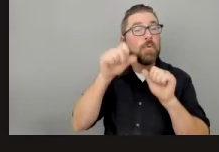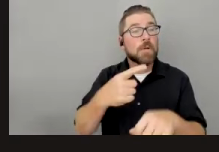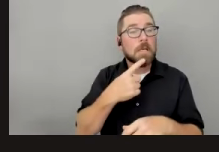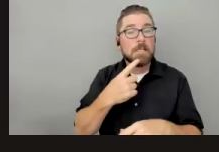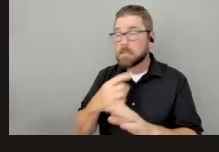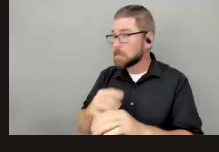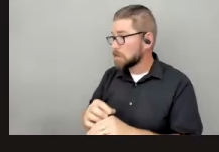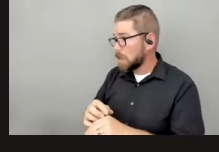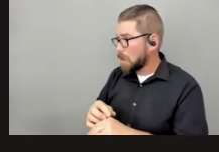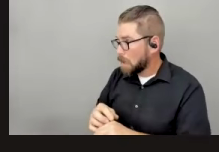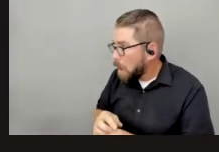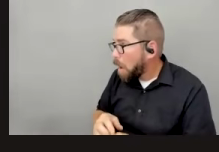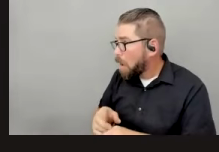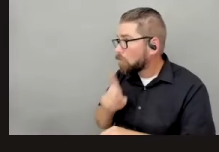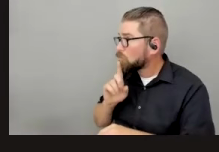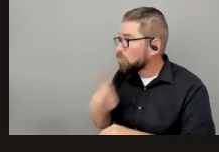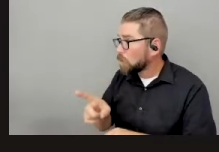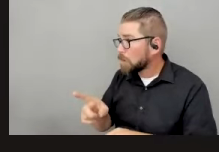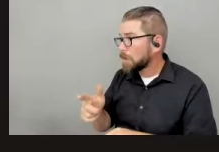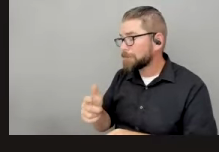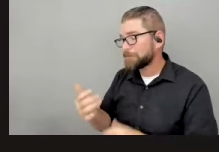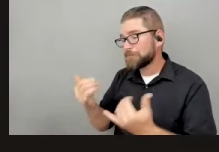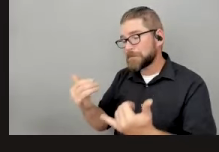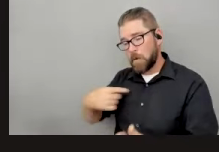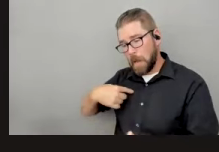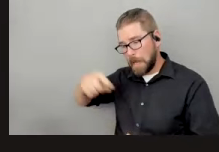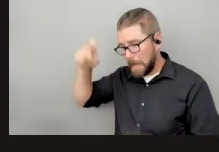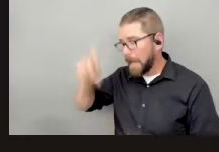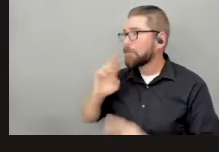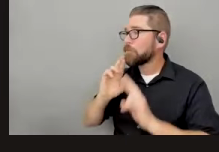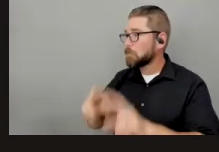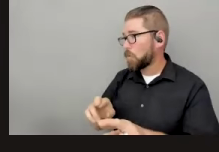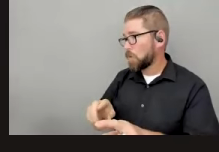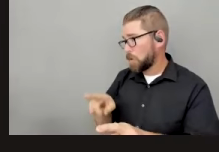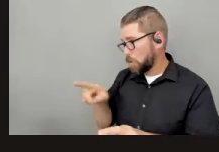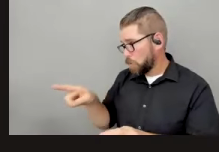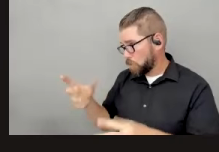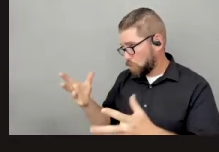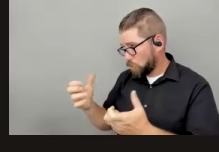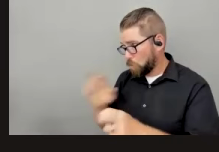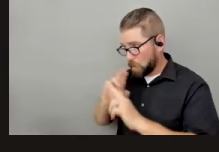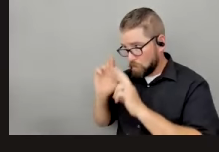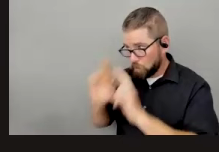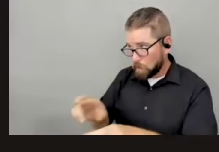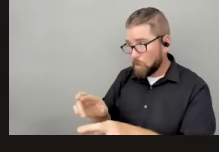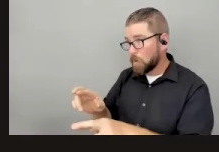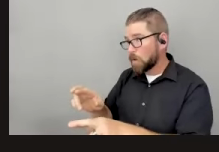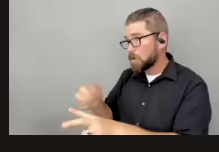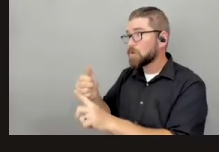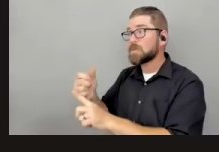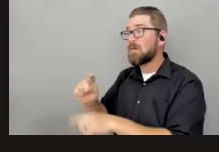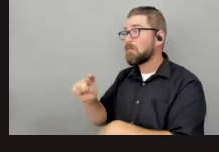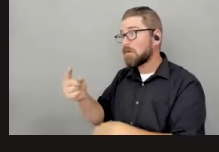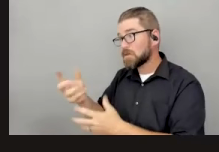situation. I get it. It could be tough. It could be tough feeling like it does kind of might feel like you're tattletelling on your